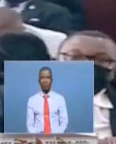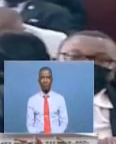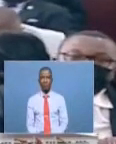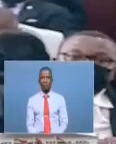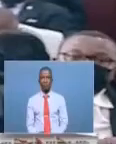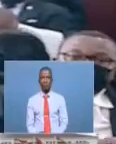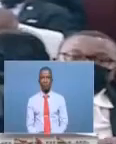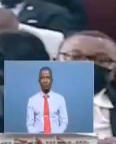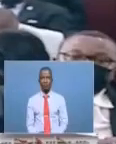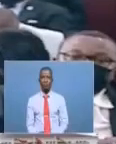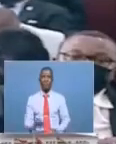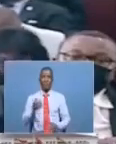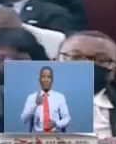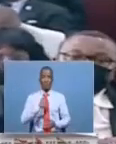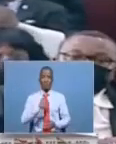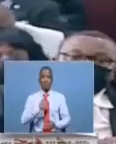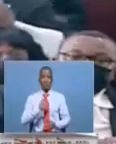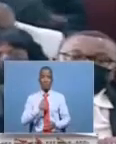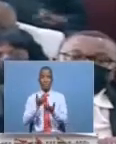of my submission,